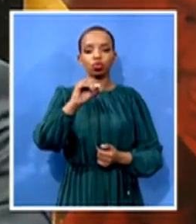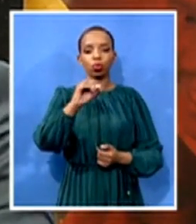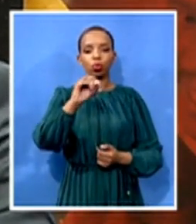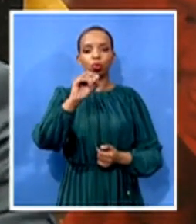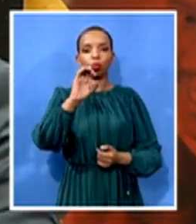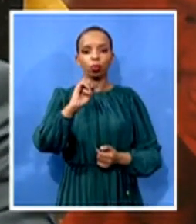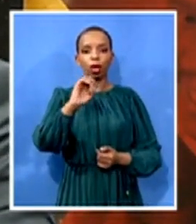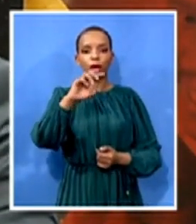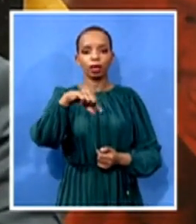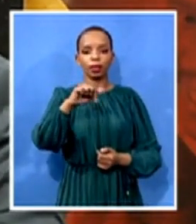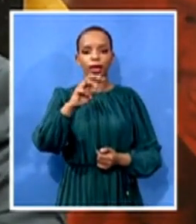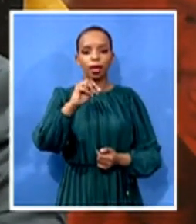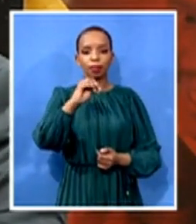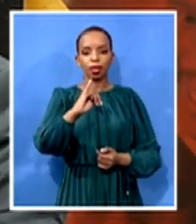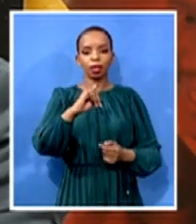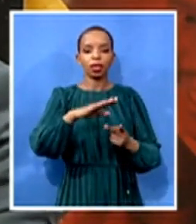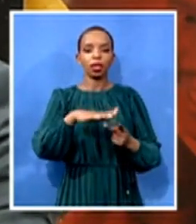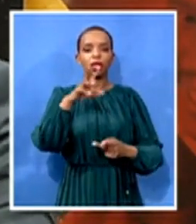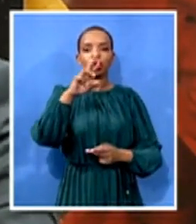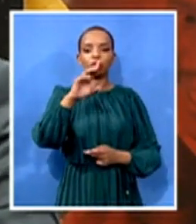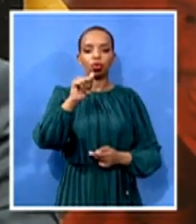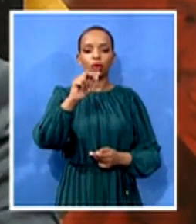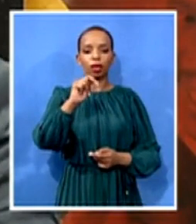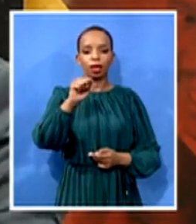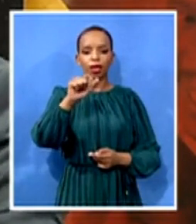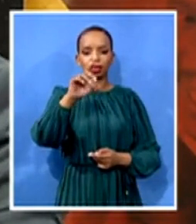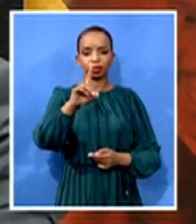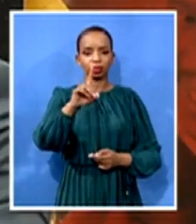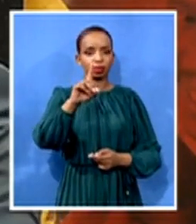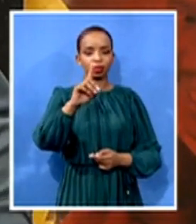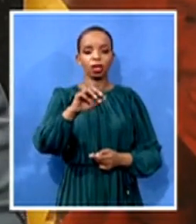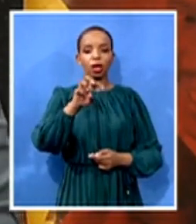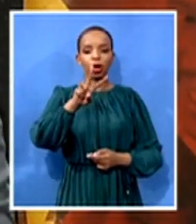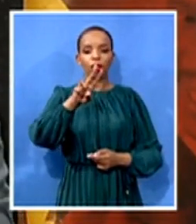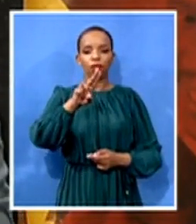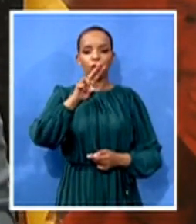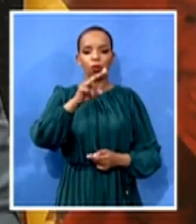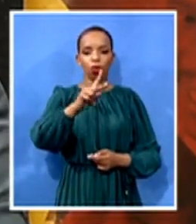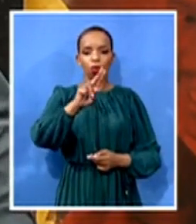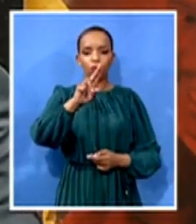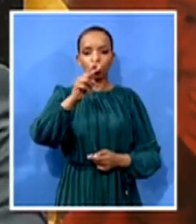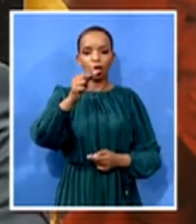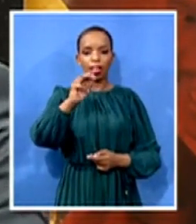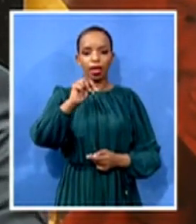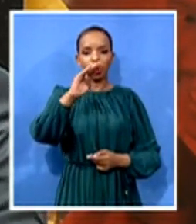Or Tambo, Vukuhambe Special School at Buffalo City, Amasango Special School at Alwal